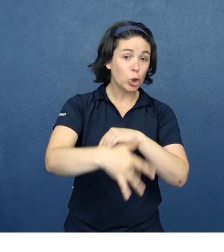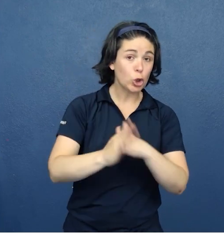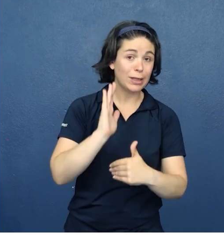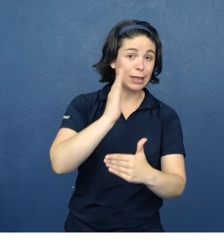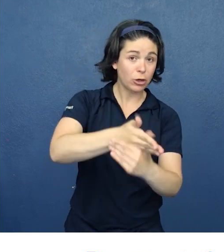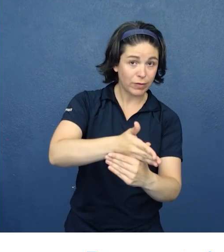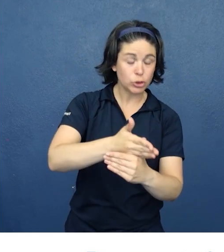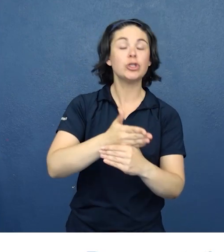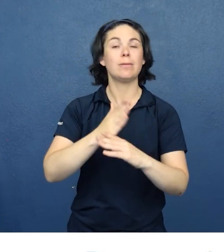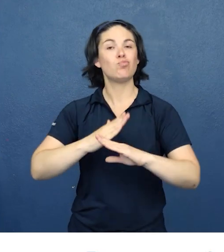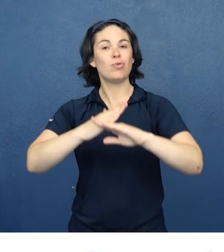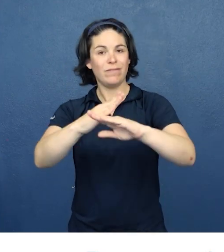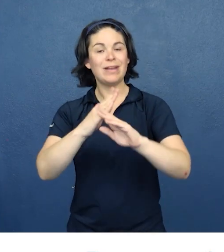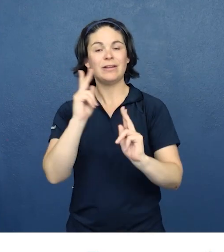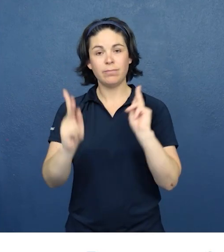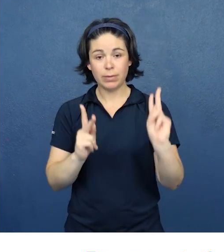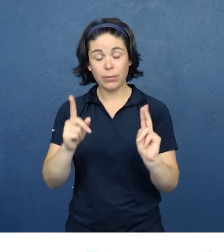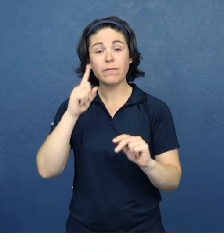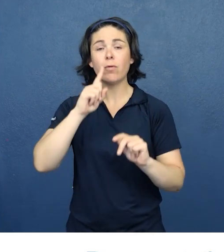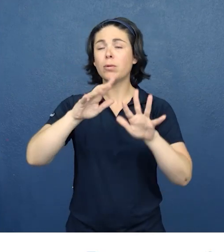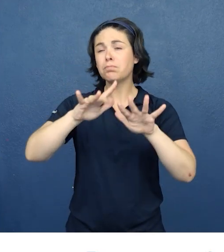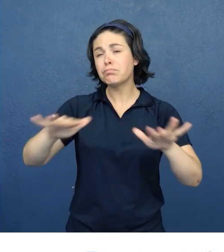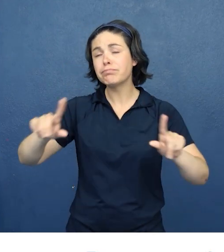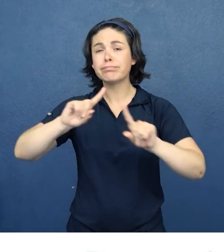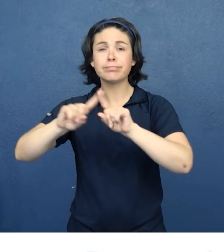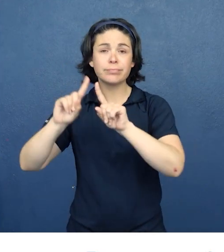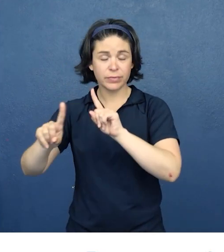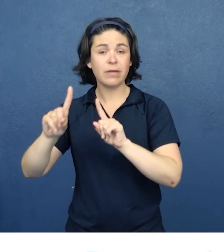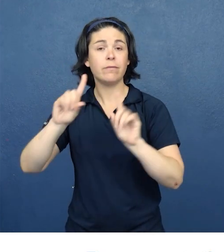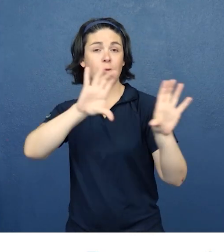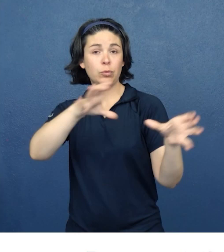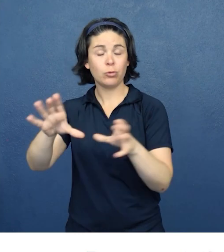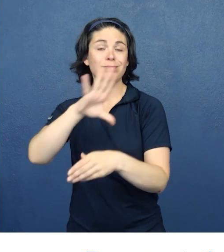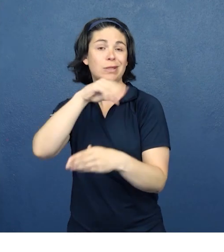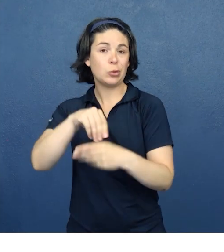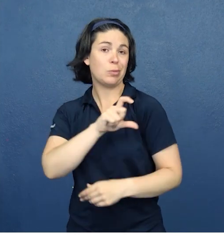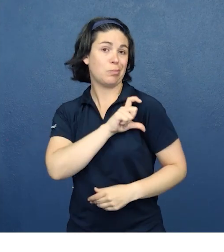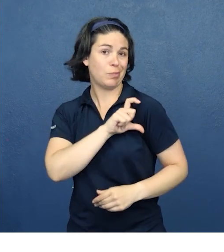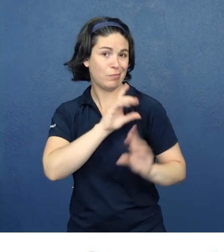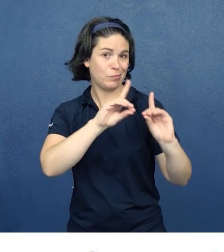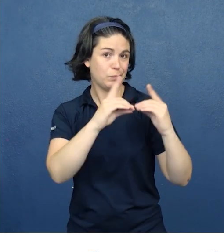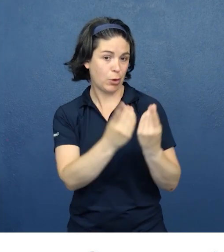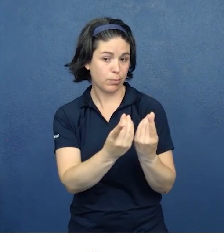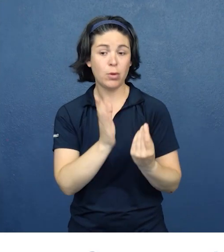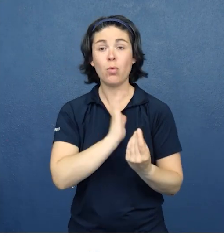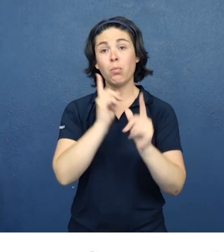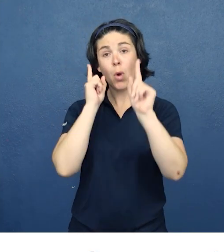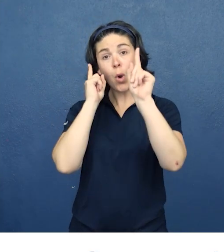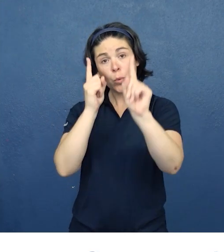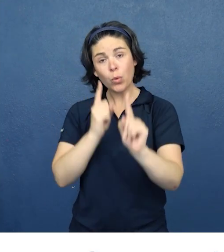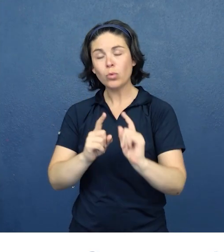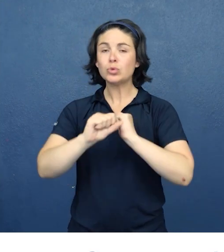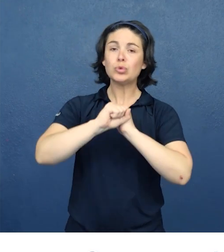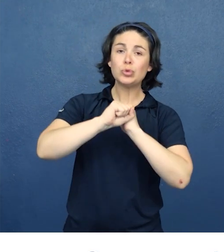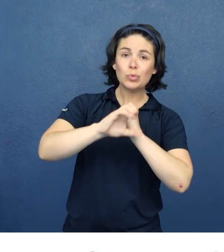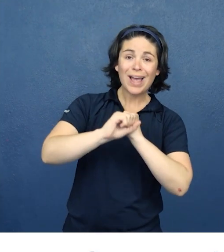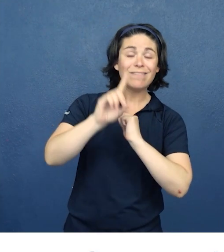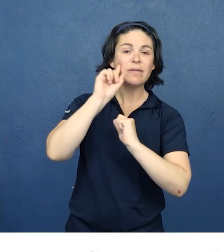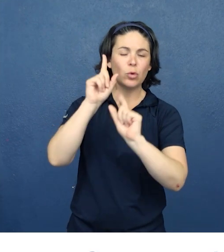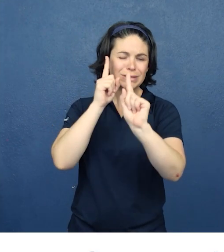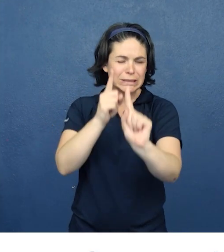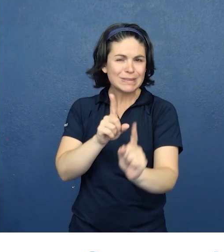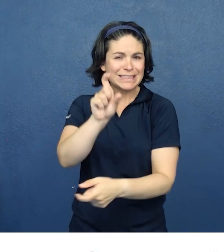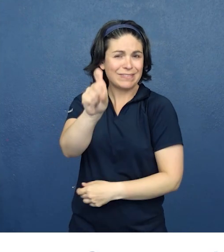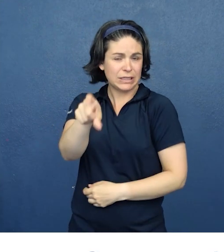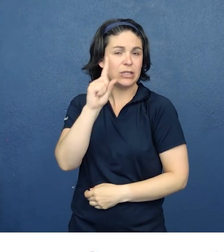providers, Representative Elias Reyes, and the Riverside County Sheriff's Department. Our unwavering goal was to advocate for the specific